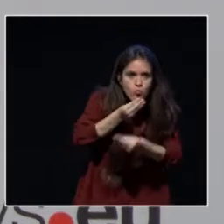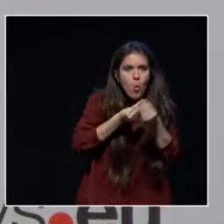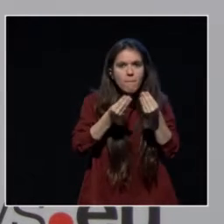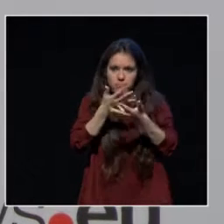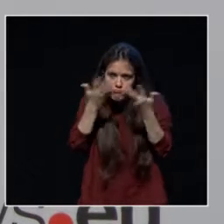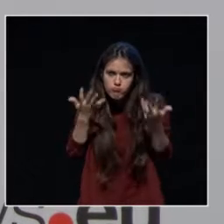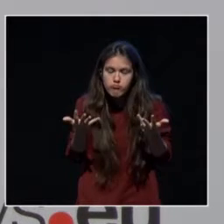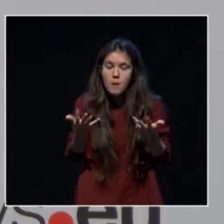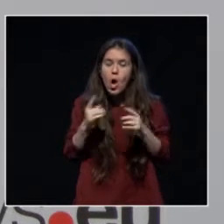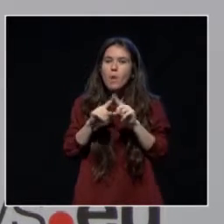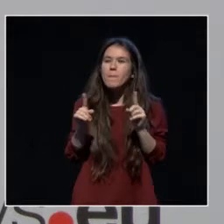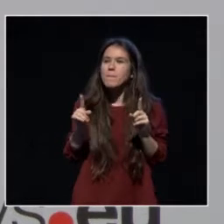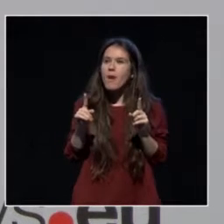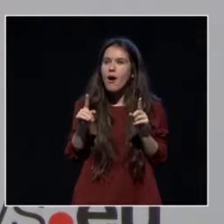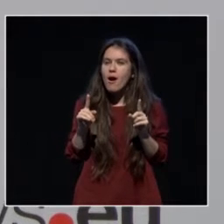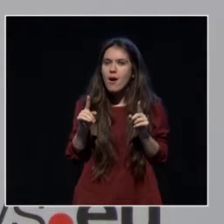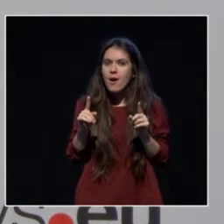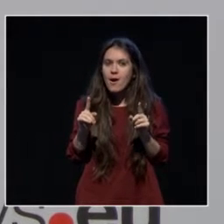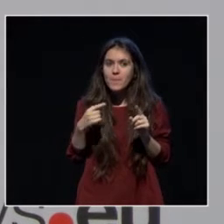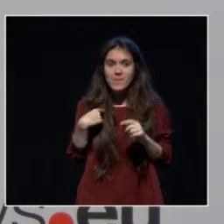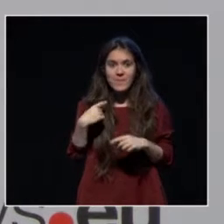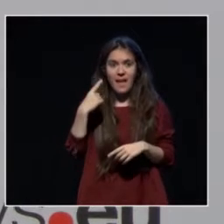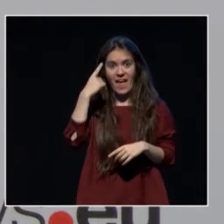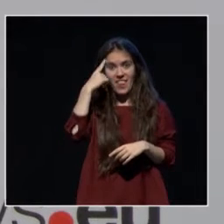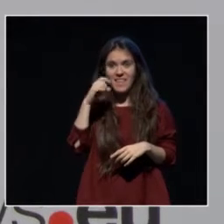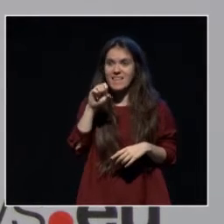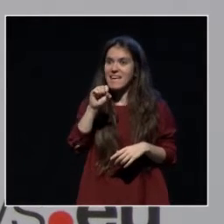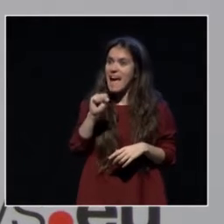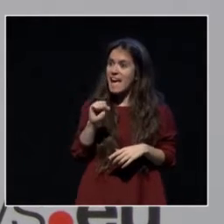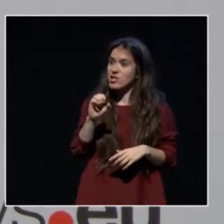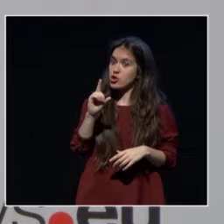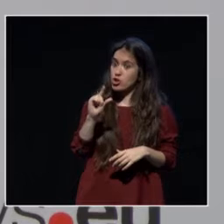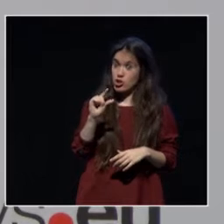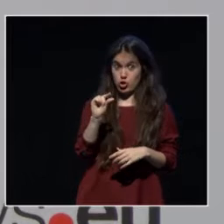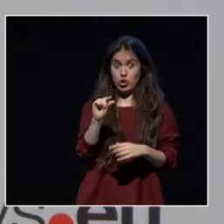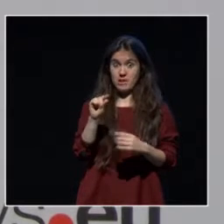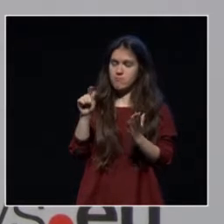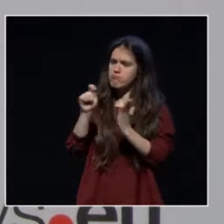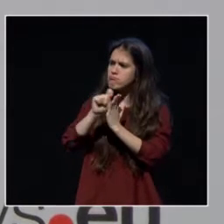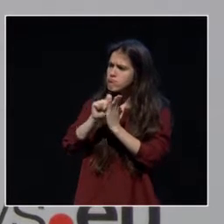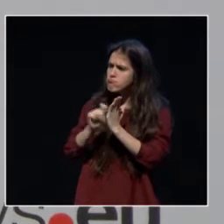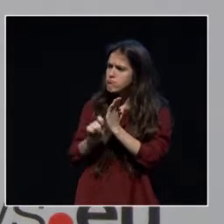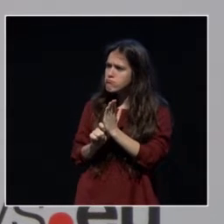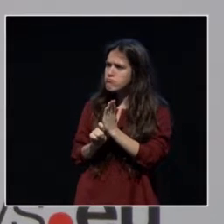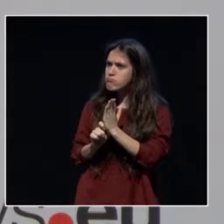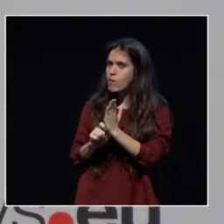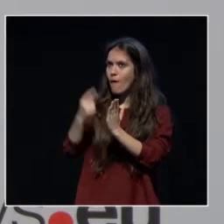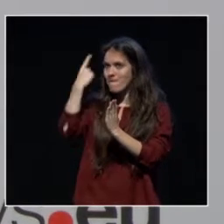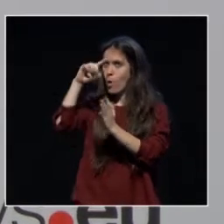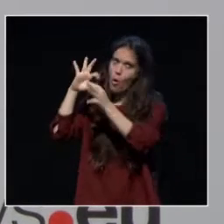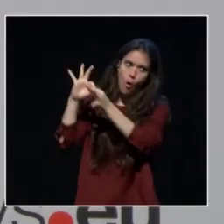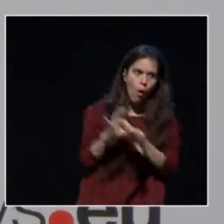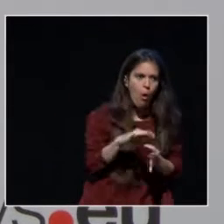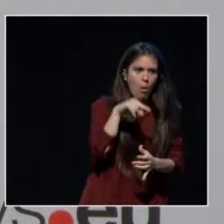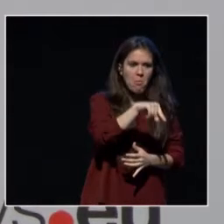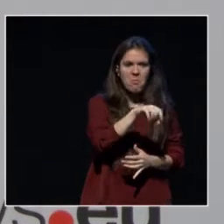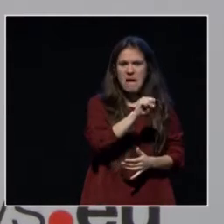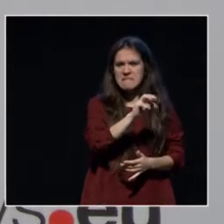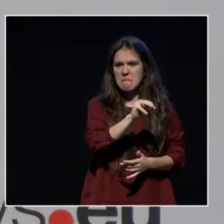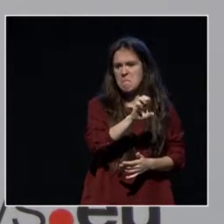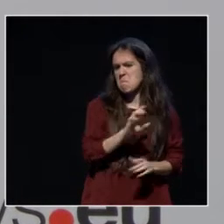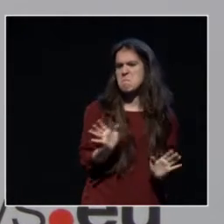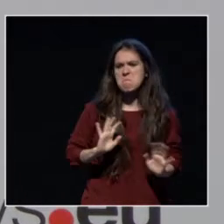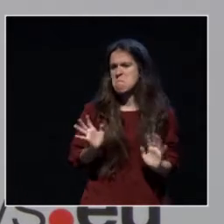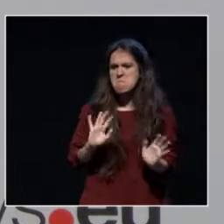I don't think that the SDGs were primarily drafted for that reason. I think the SDGs were